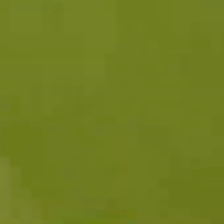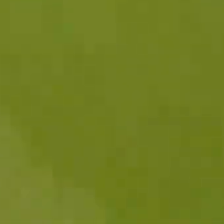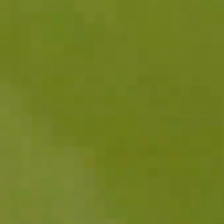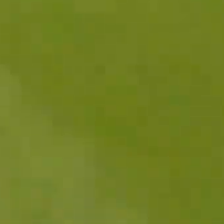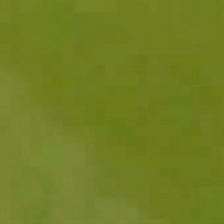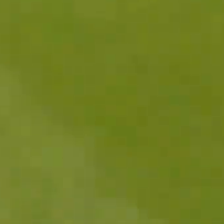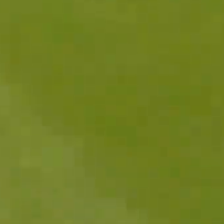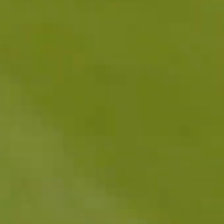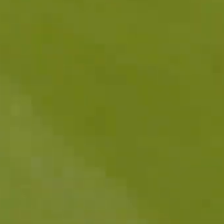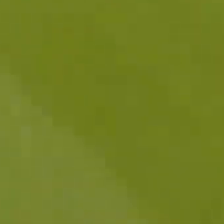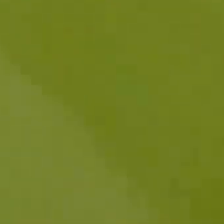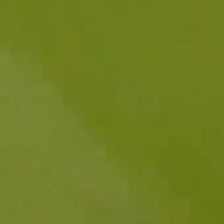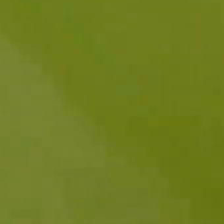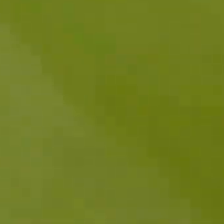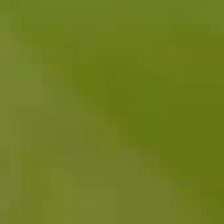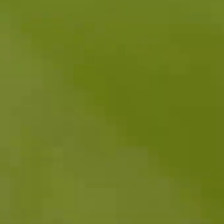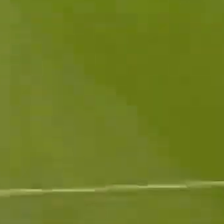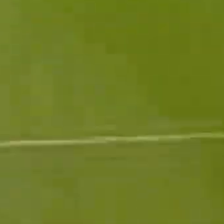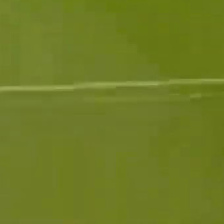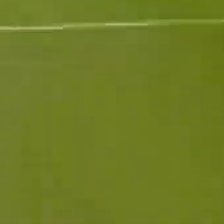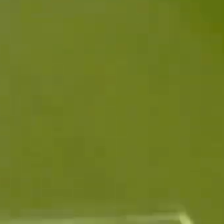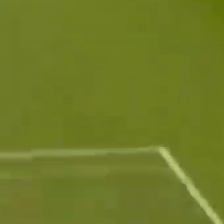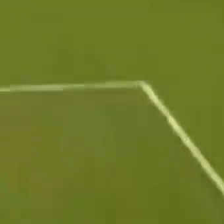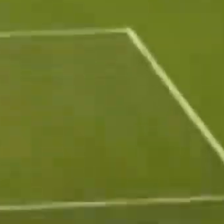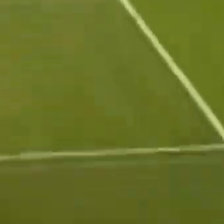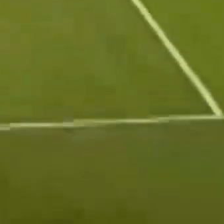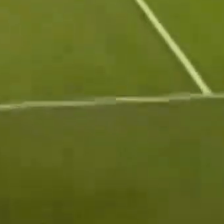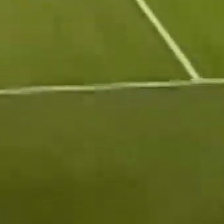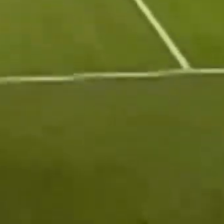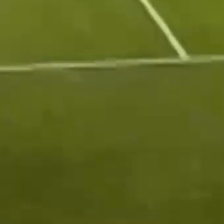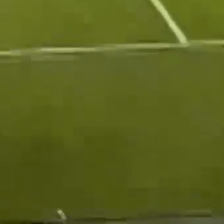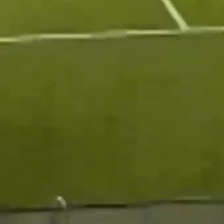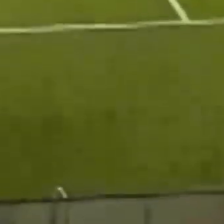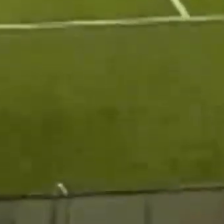it, but I don't believe it. You just can't draw this up. Jack